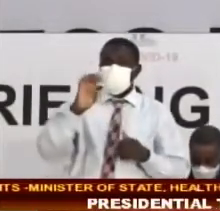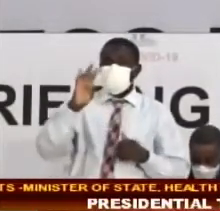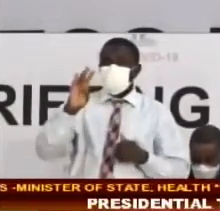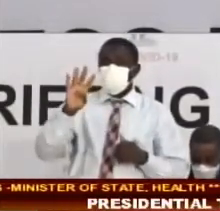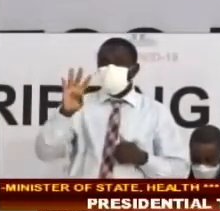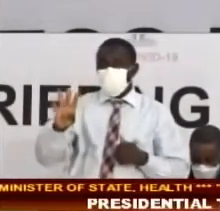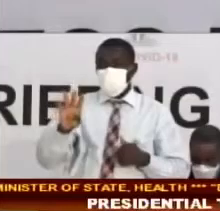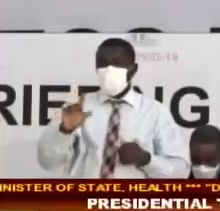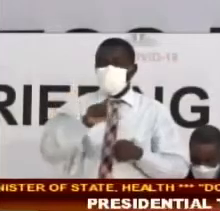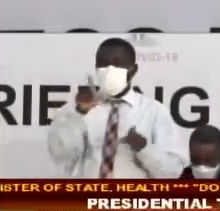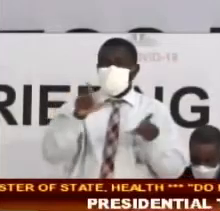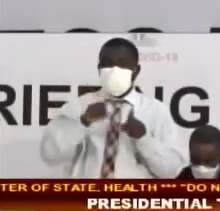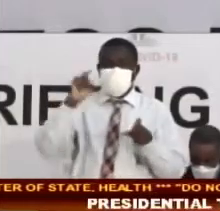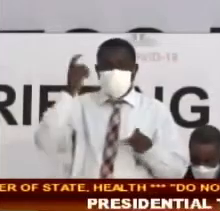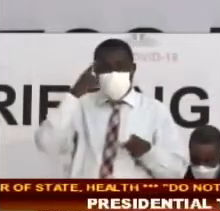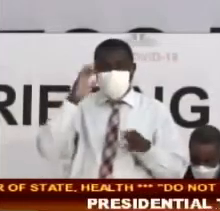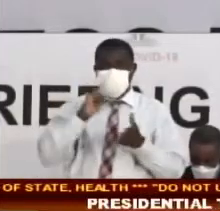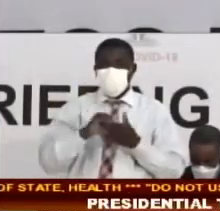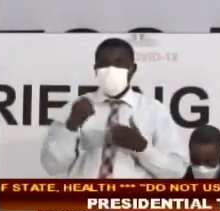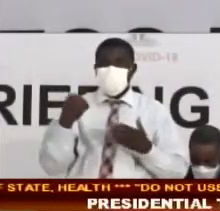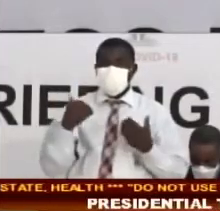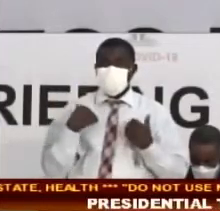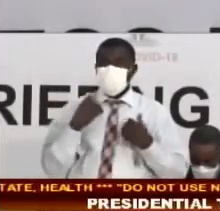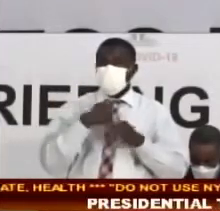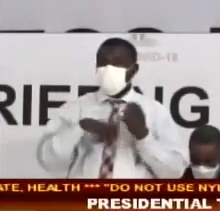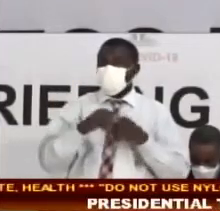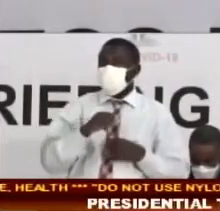over 7,000 environmental health officers.